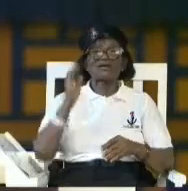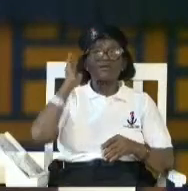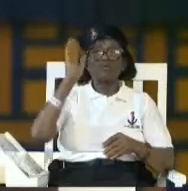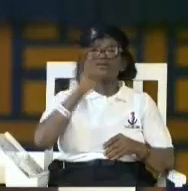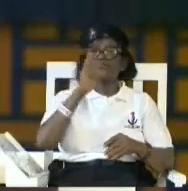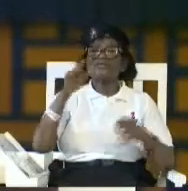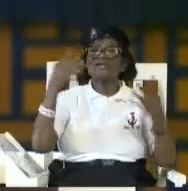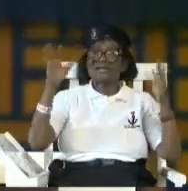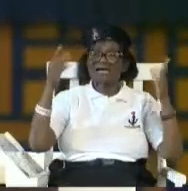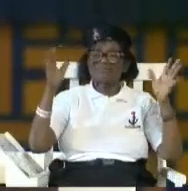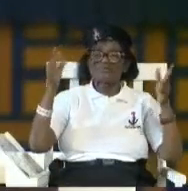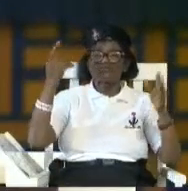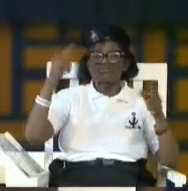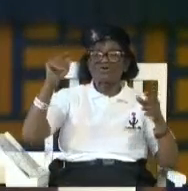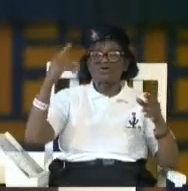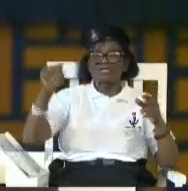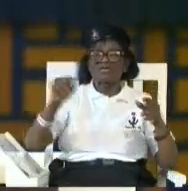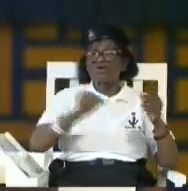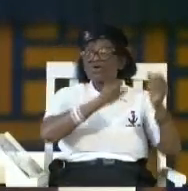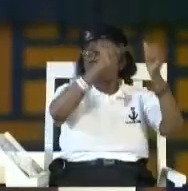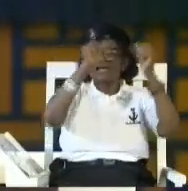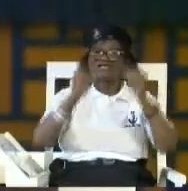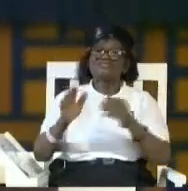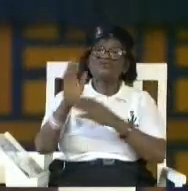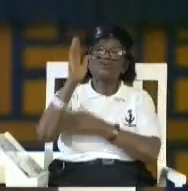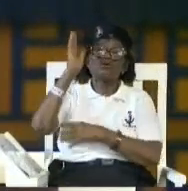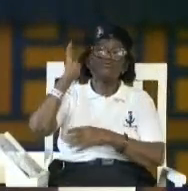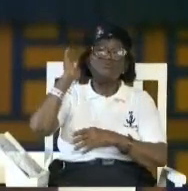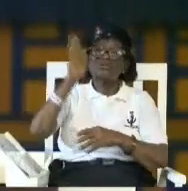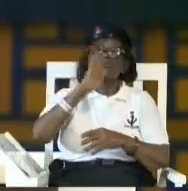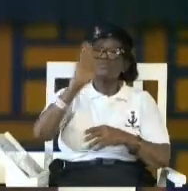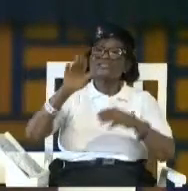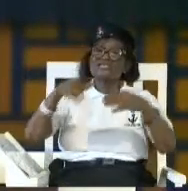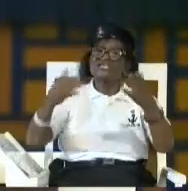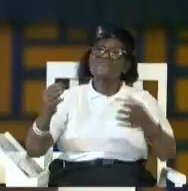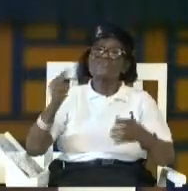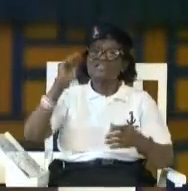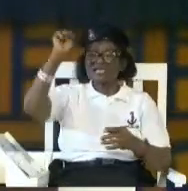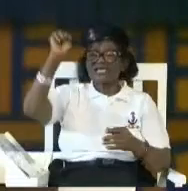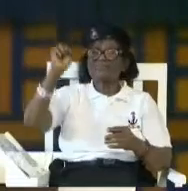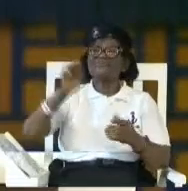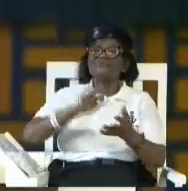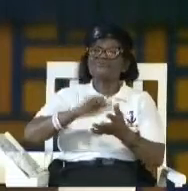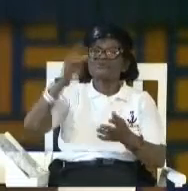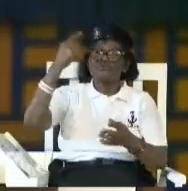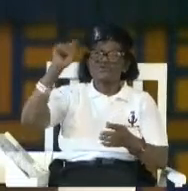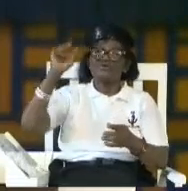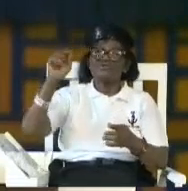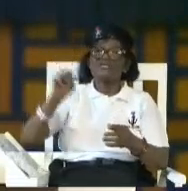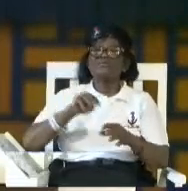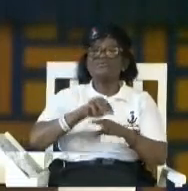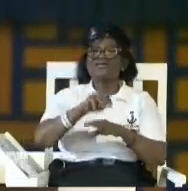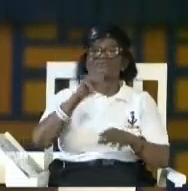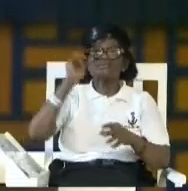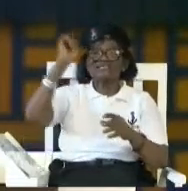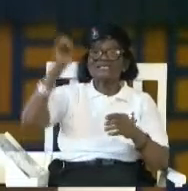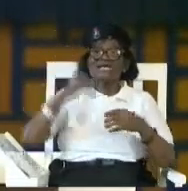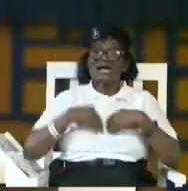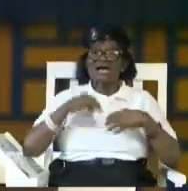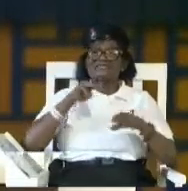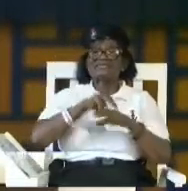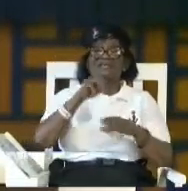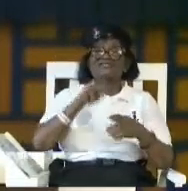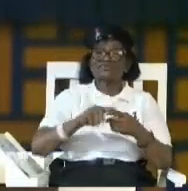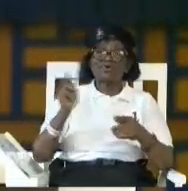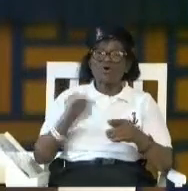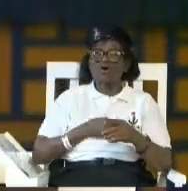the Almighty God, will be giving him glory for the message that he has sent to us tonight. So if you want